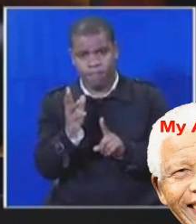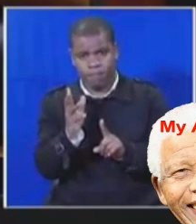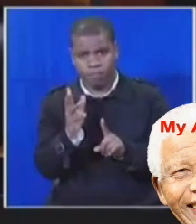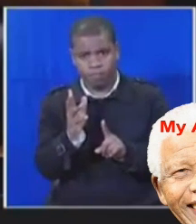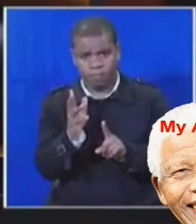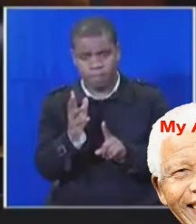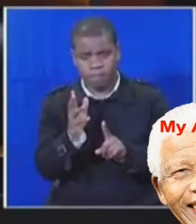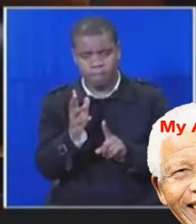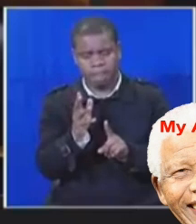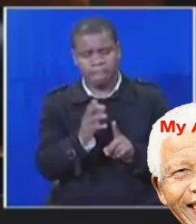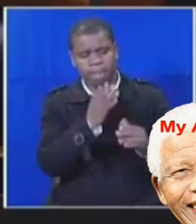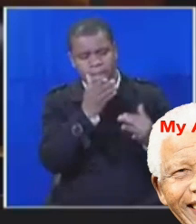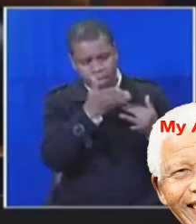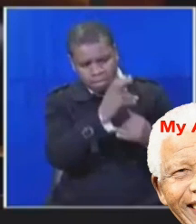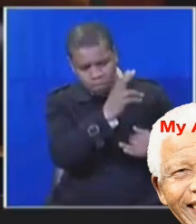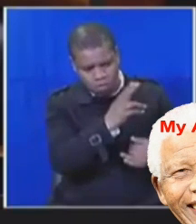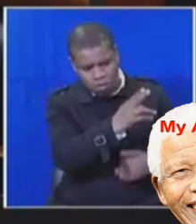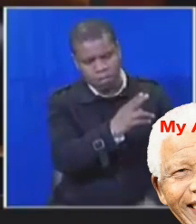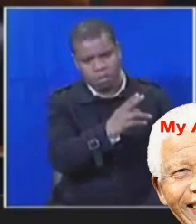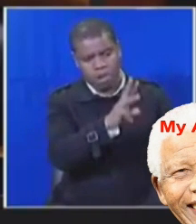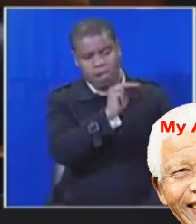Honorable Maxine,